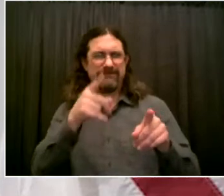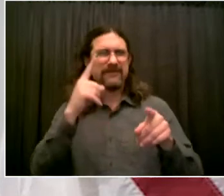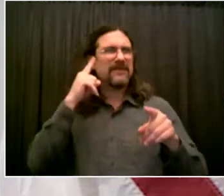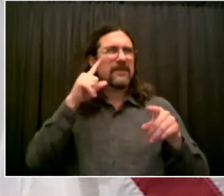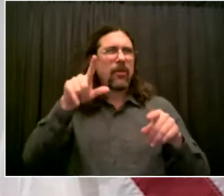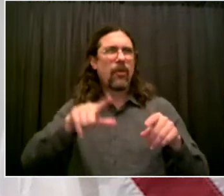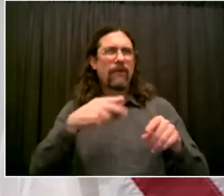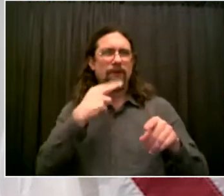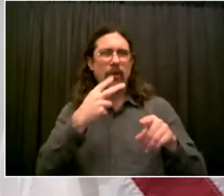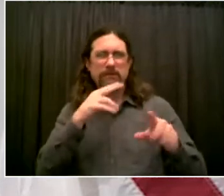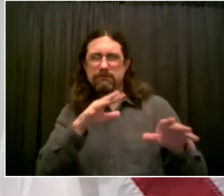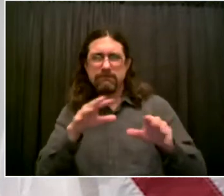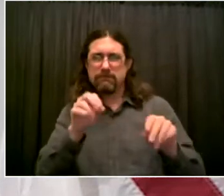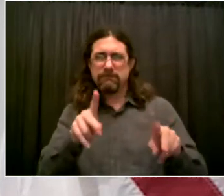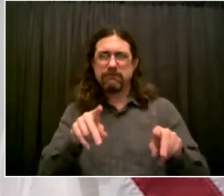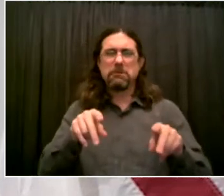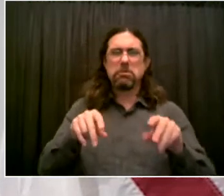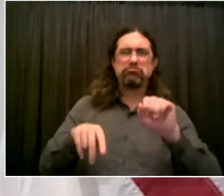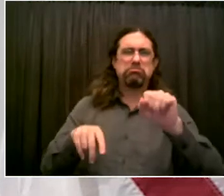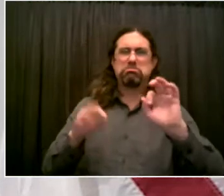working.